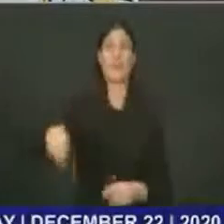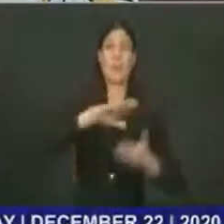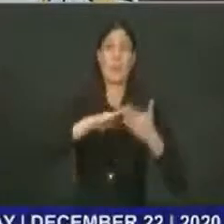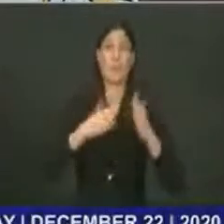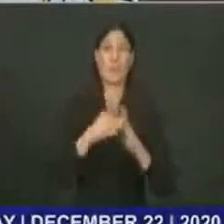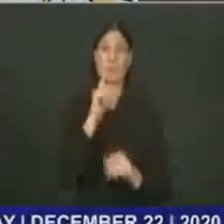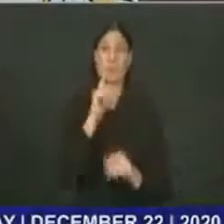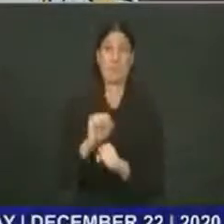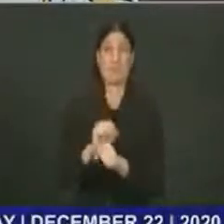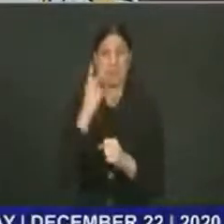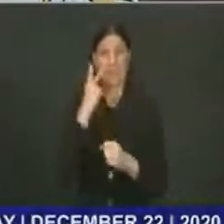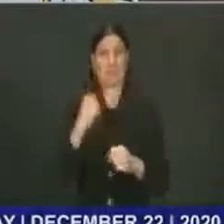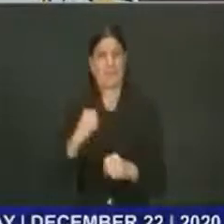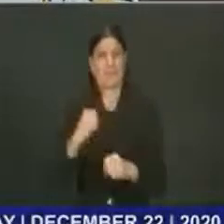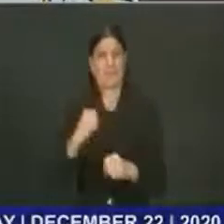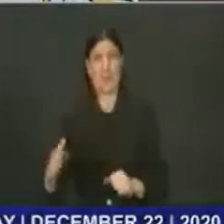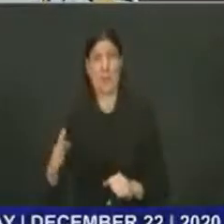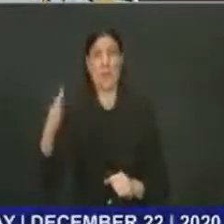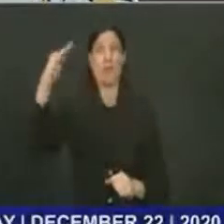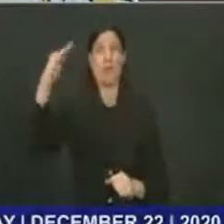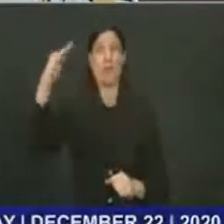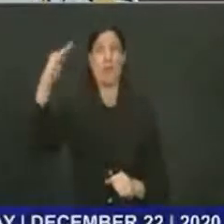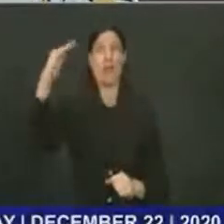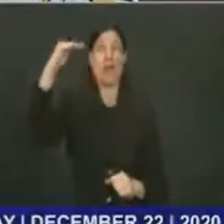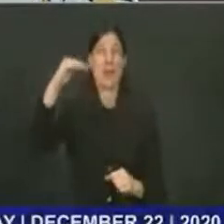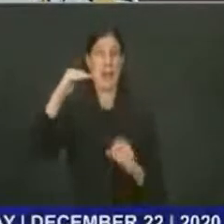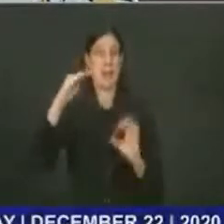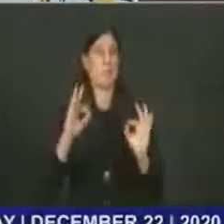full, but plateauing. So it's,